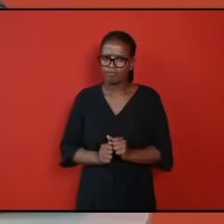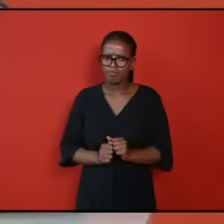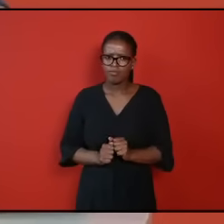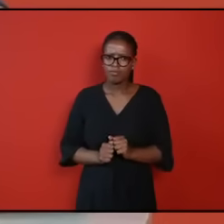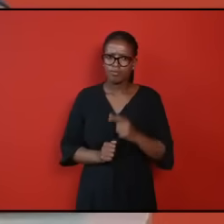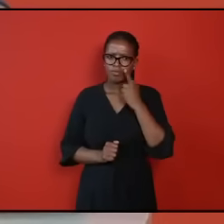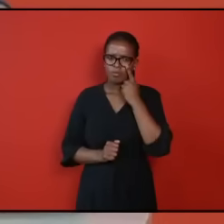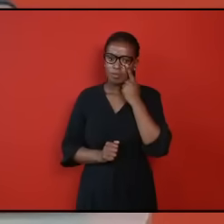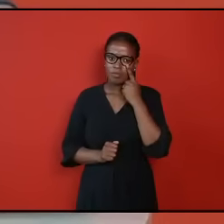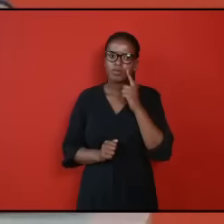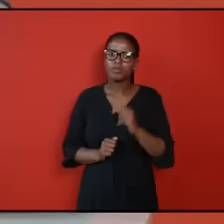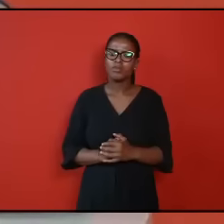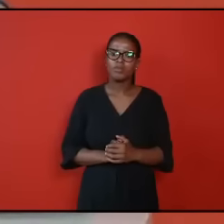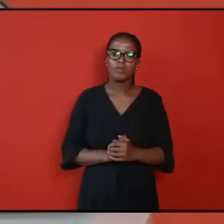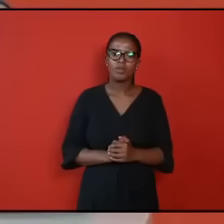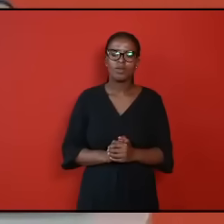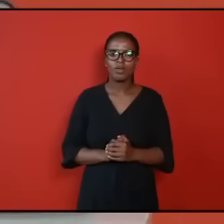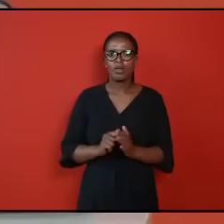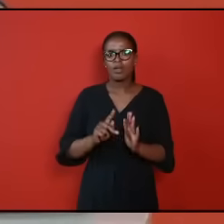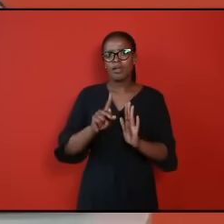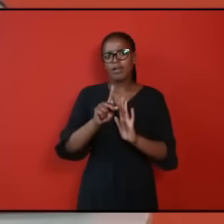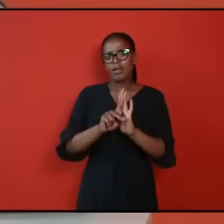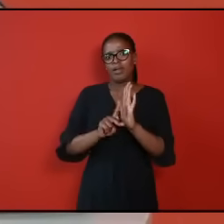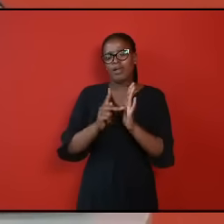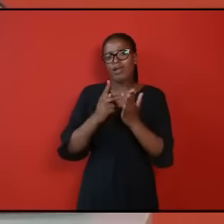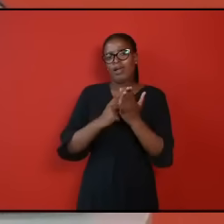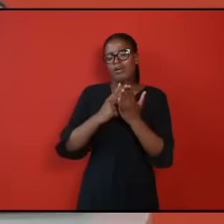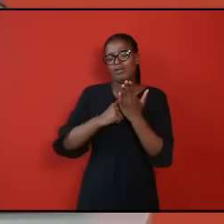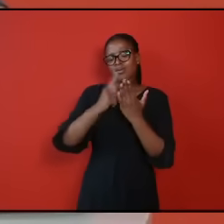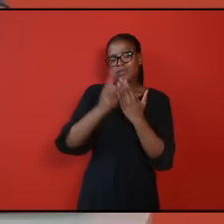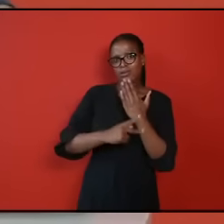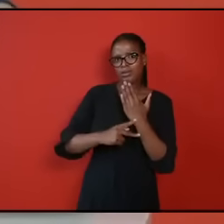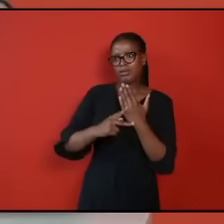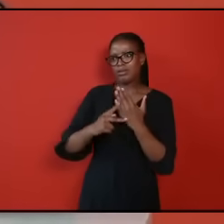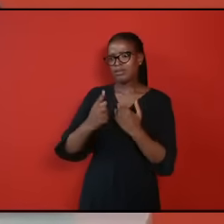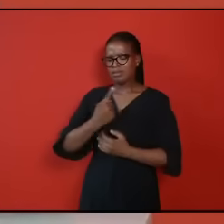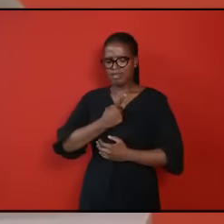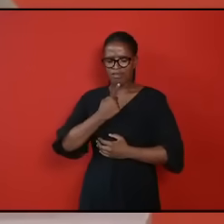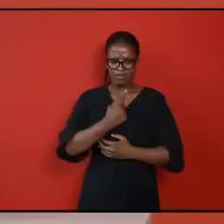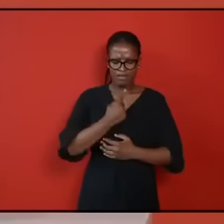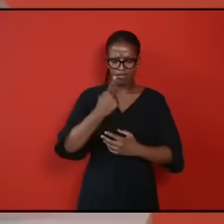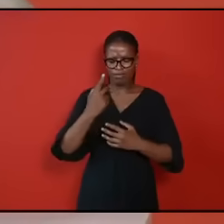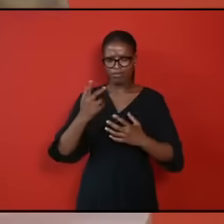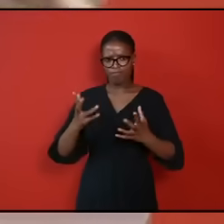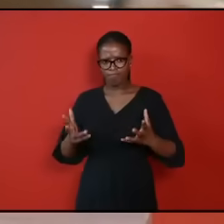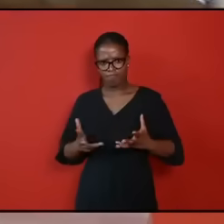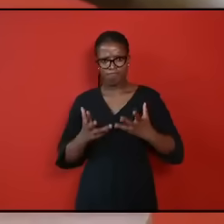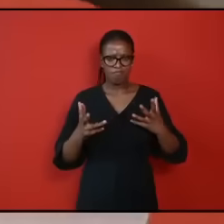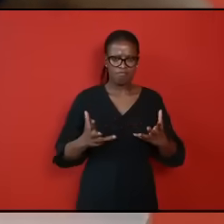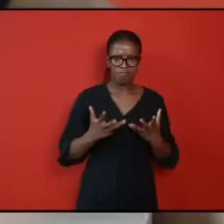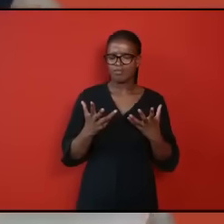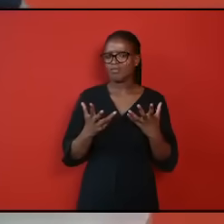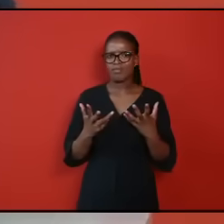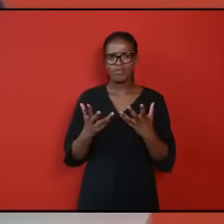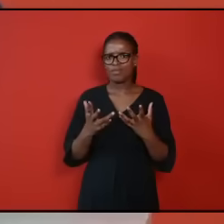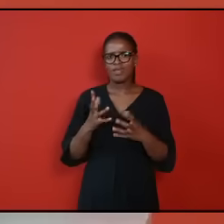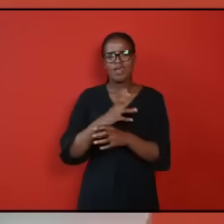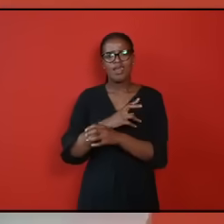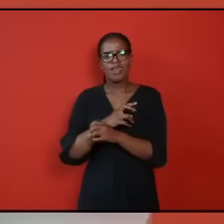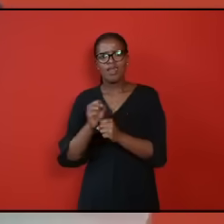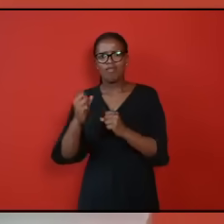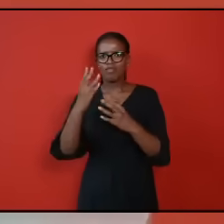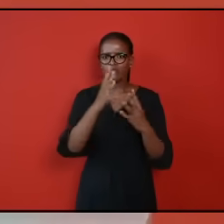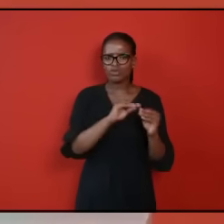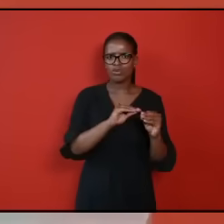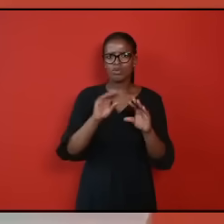Moid Rice and EFF project, Shemai. Self-promotion won't work. And they won't stop anyone from forming a